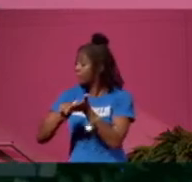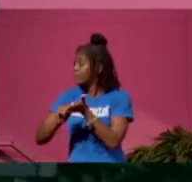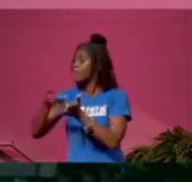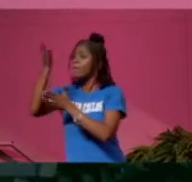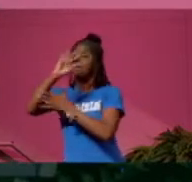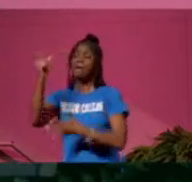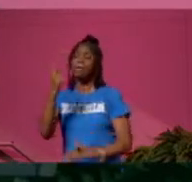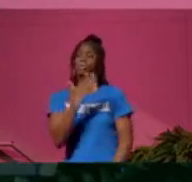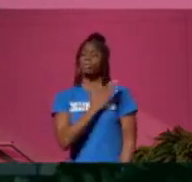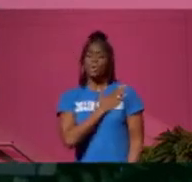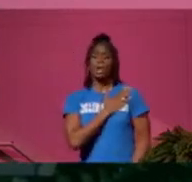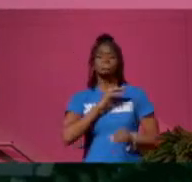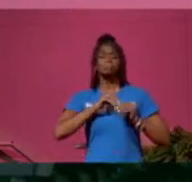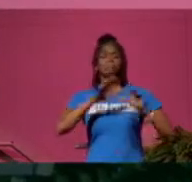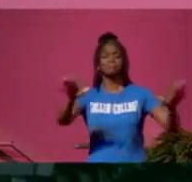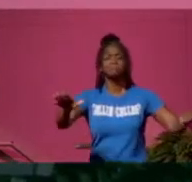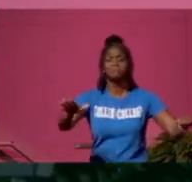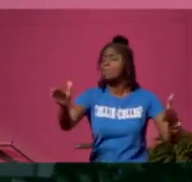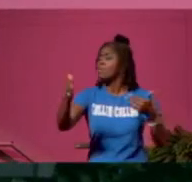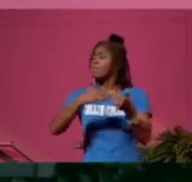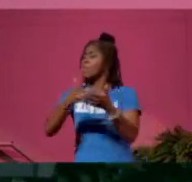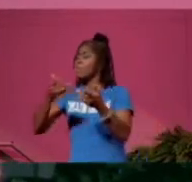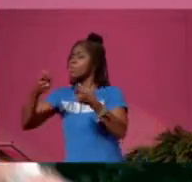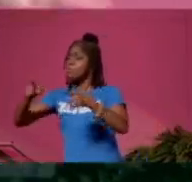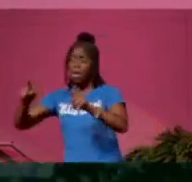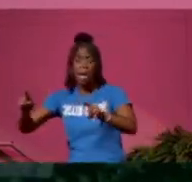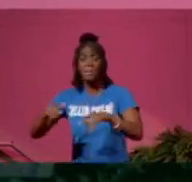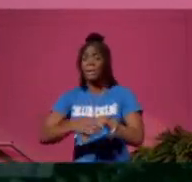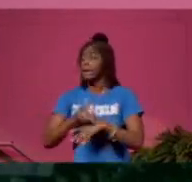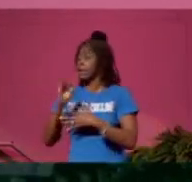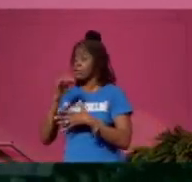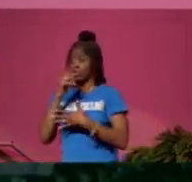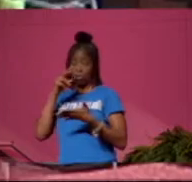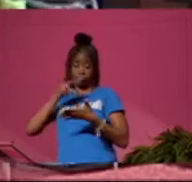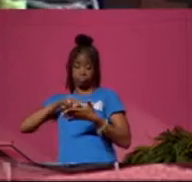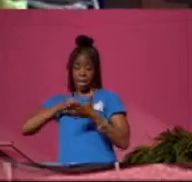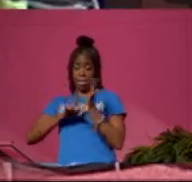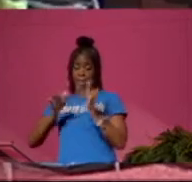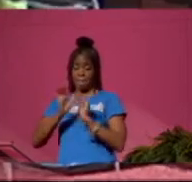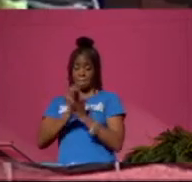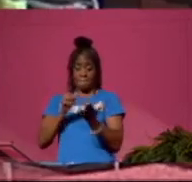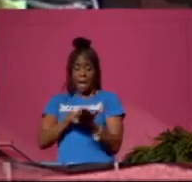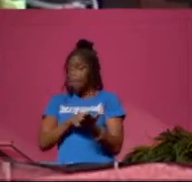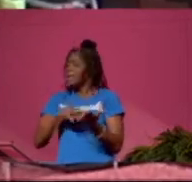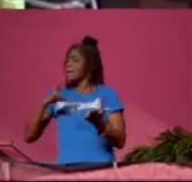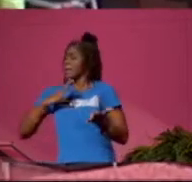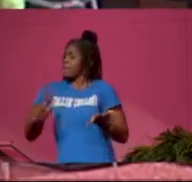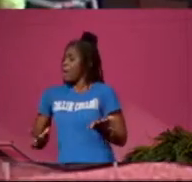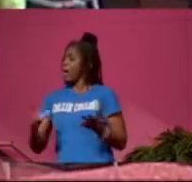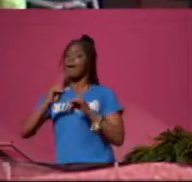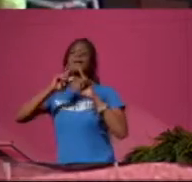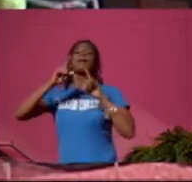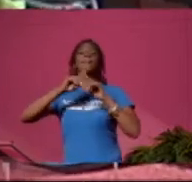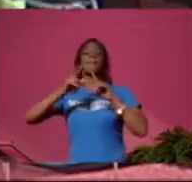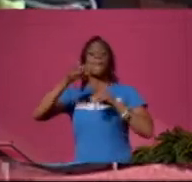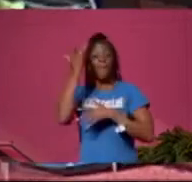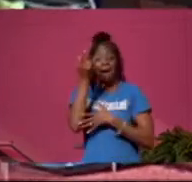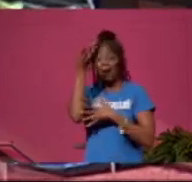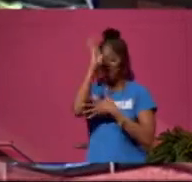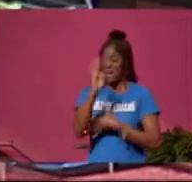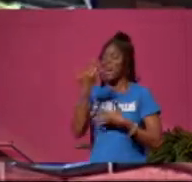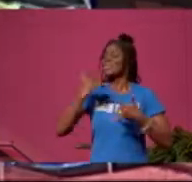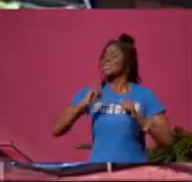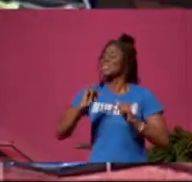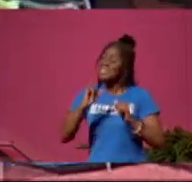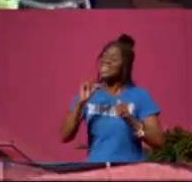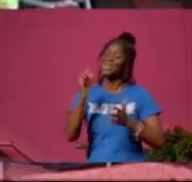every little Dirk song but won't open and read your Bible. Child of God, there is grace for that. God will give grace to